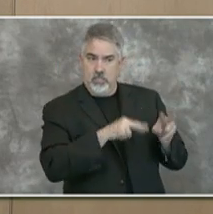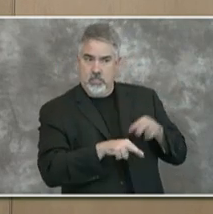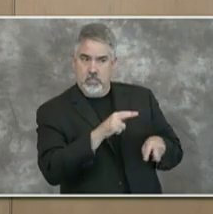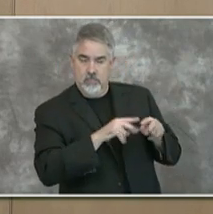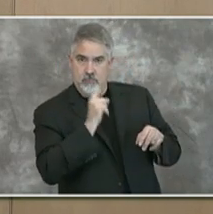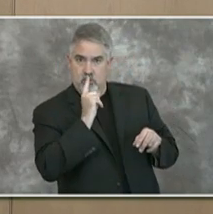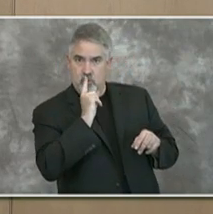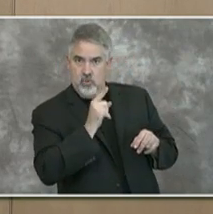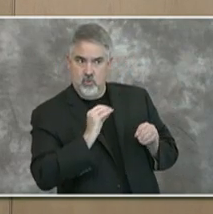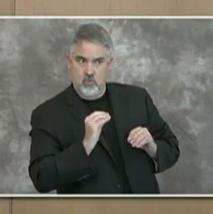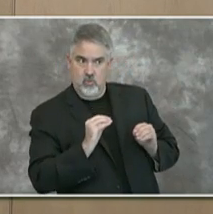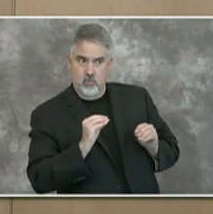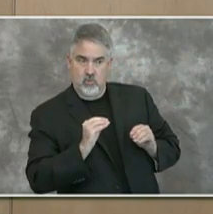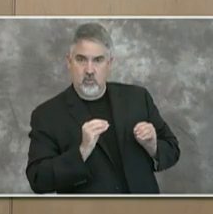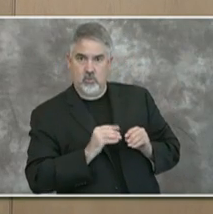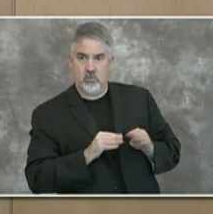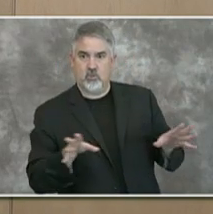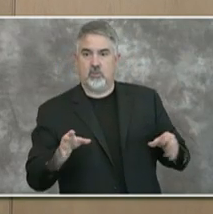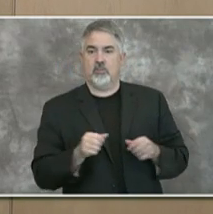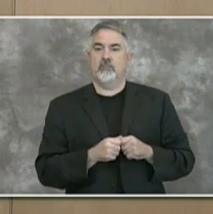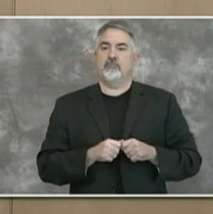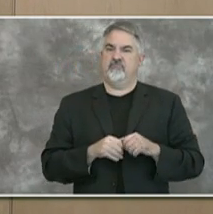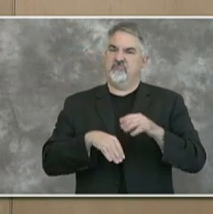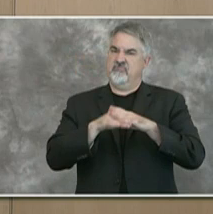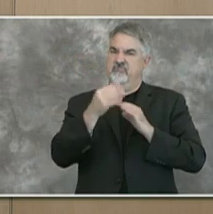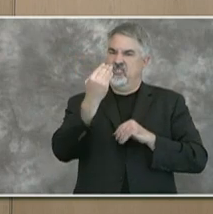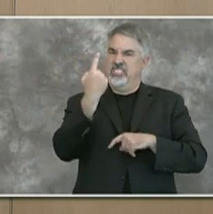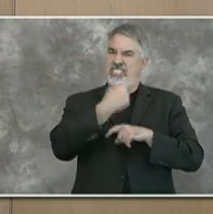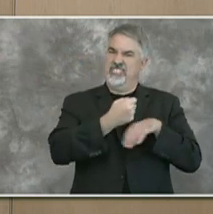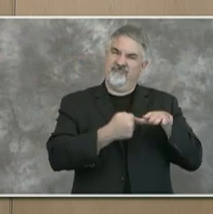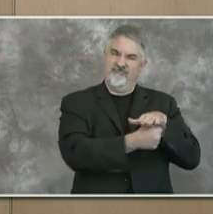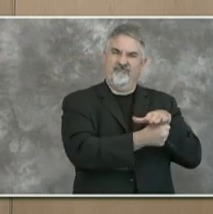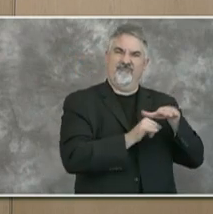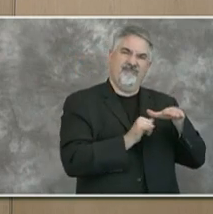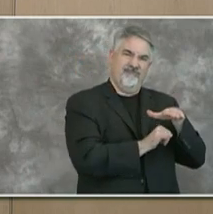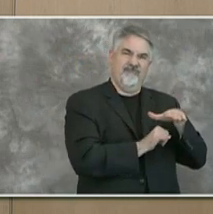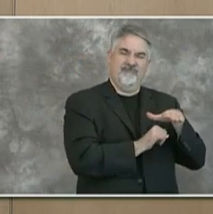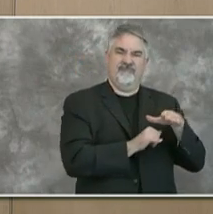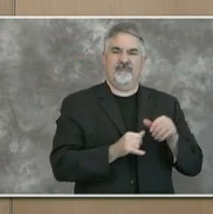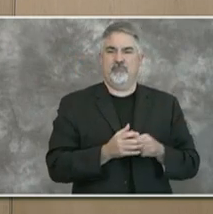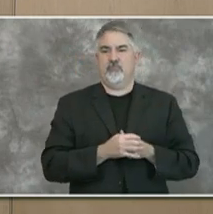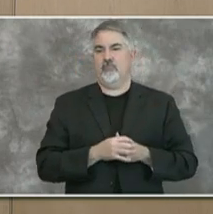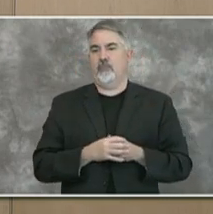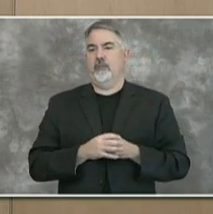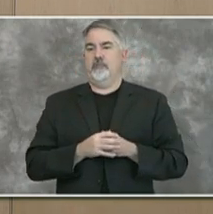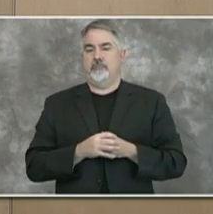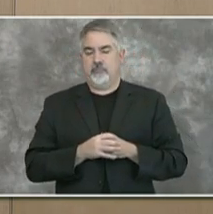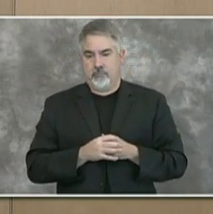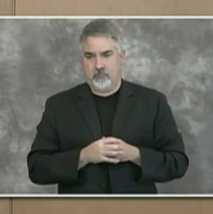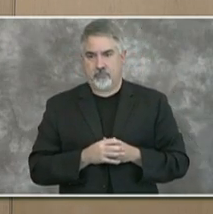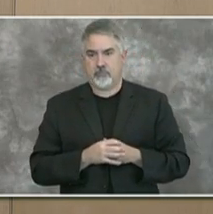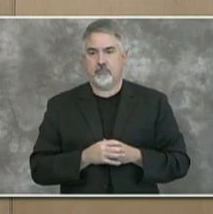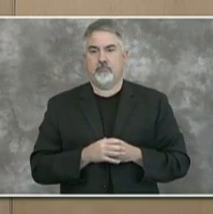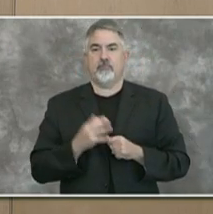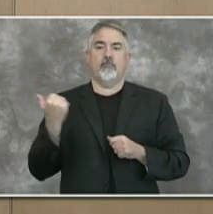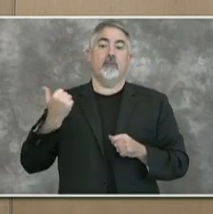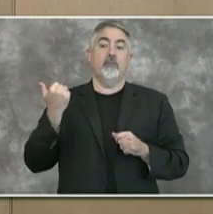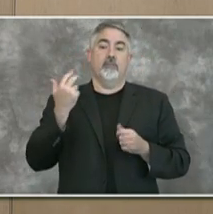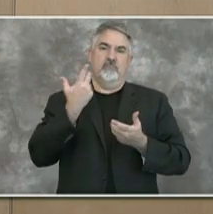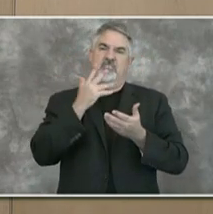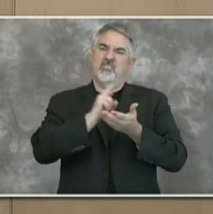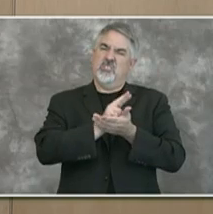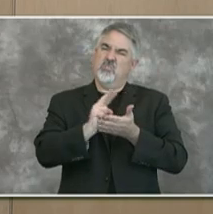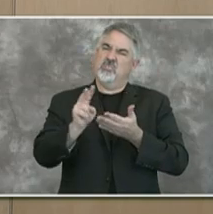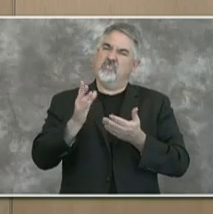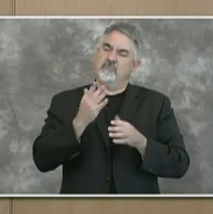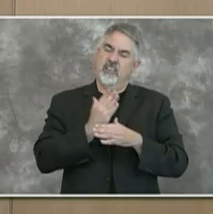is a maximum of 14 days, so 2 incubation periods would be the time that we would say that an outbreak in any